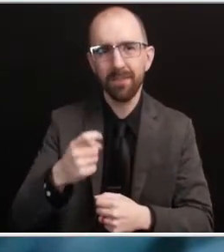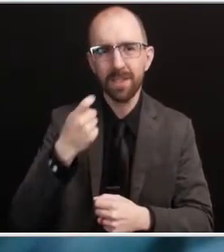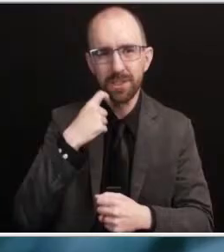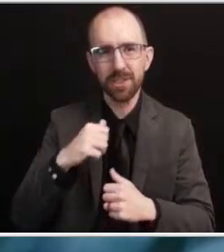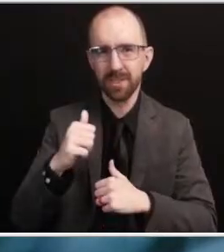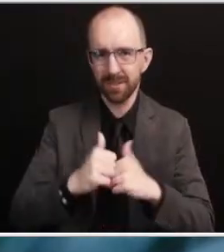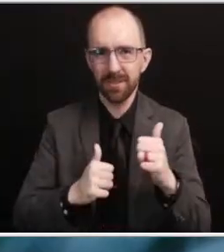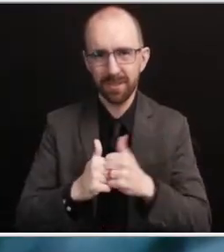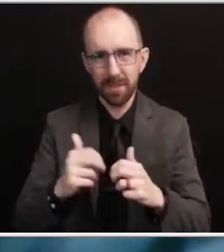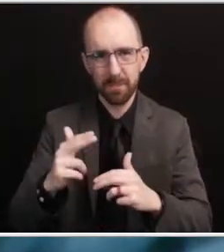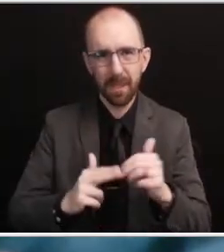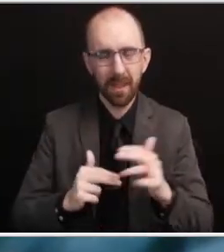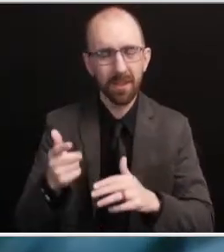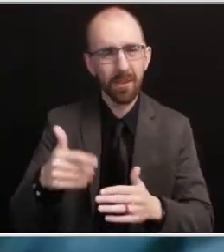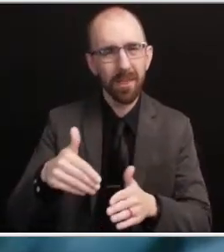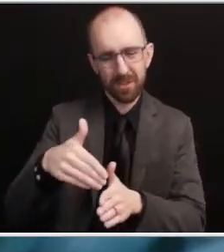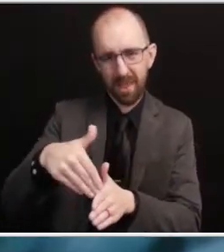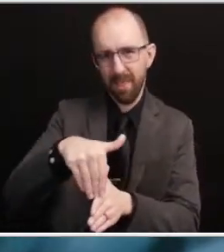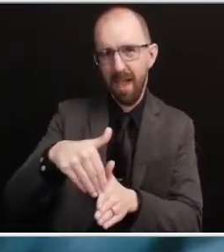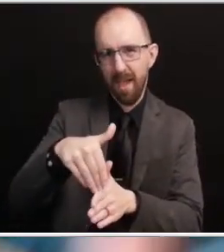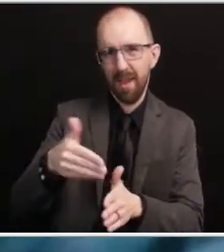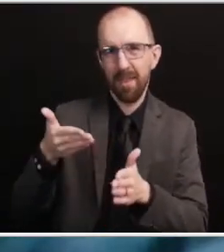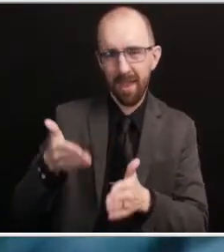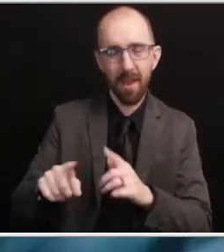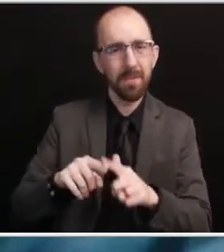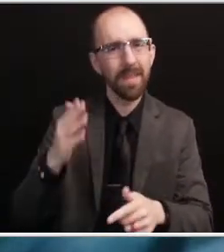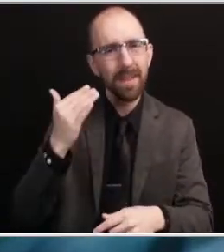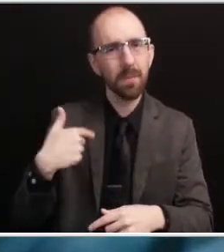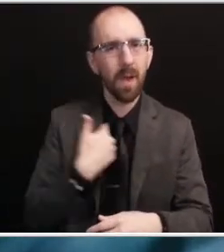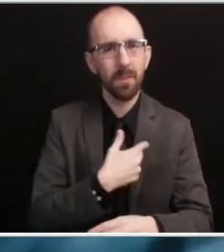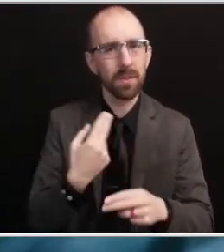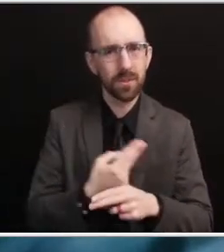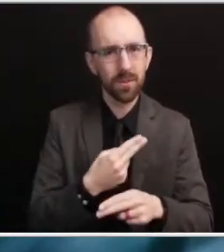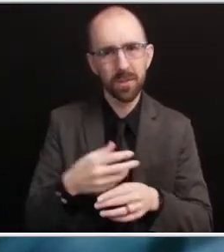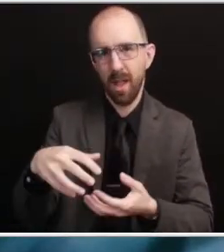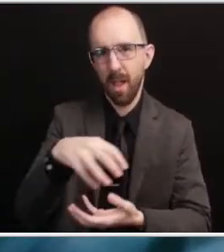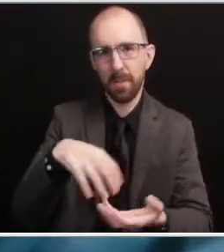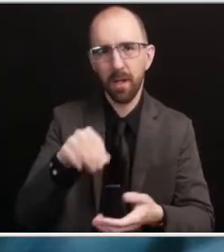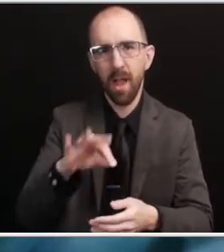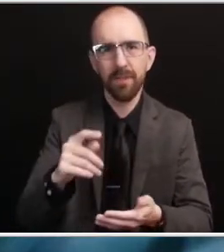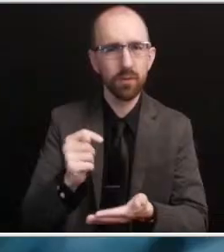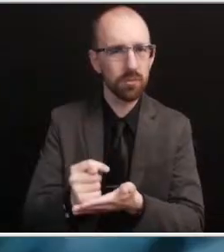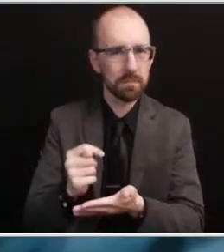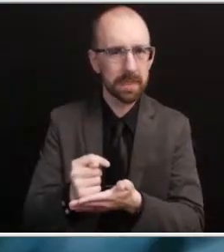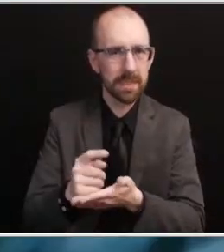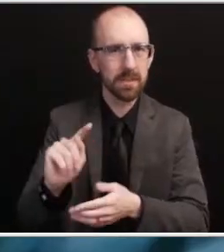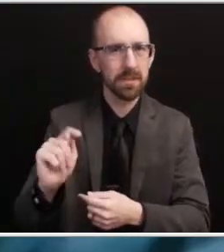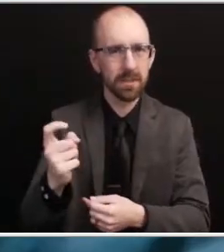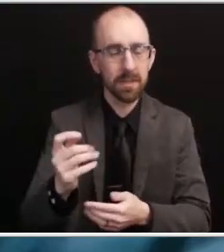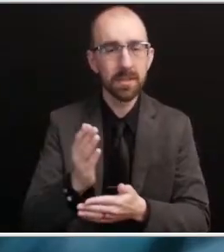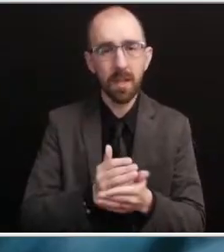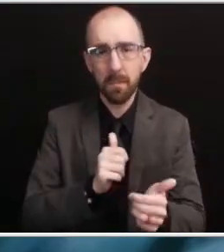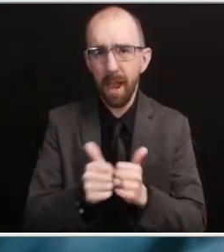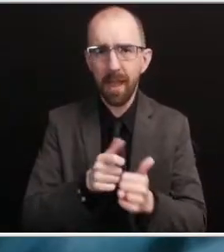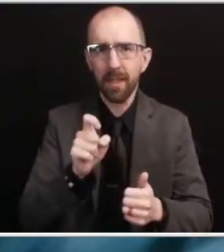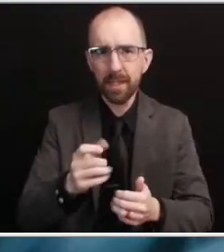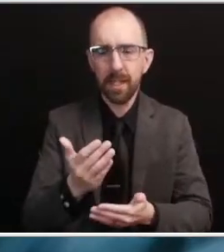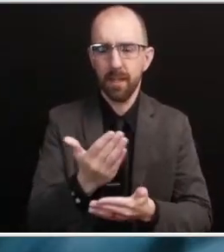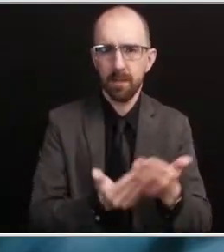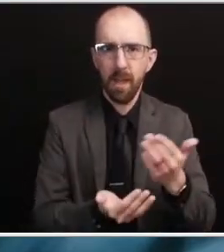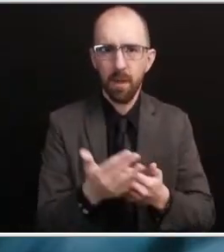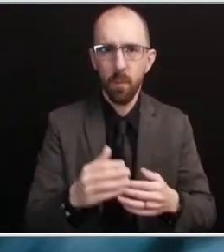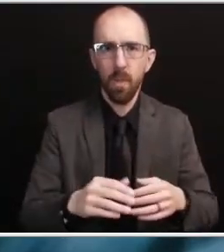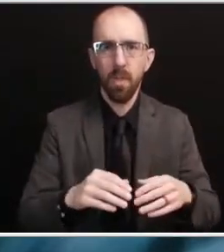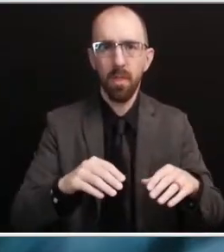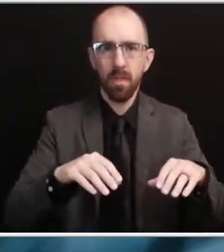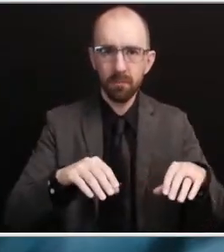reconstructed. So there's a fine line there, but that's why we use a combination of treatments. And some athletes need a lot of manual therapy and soft